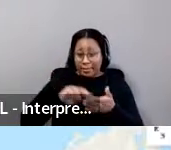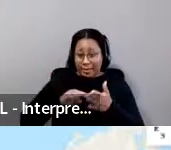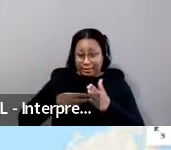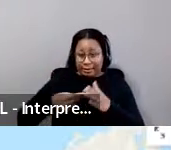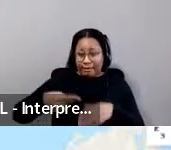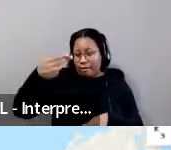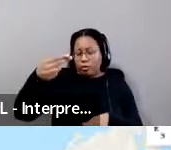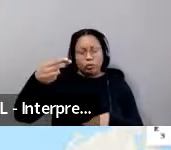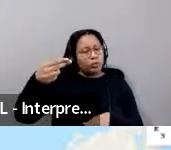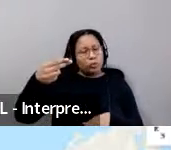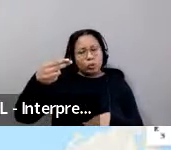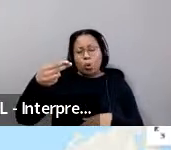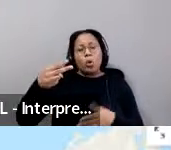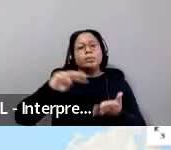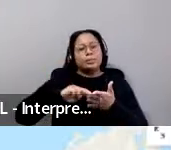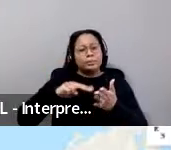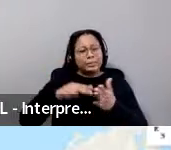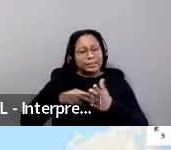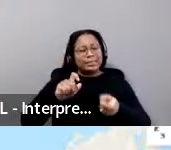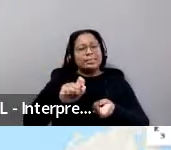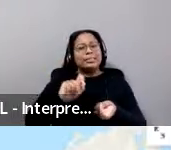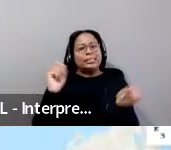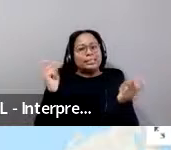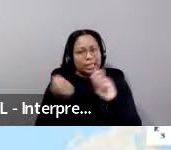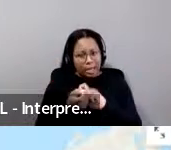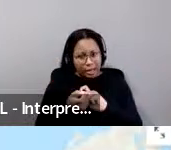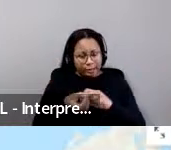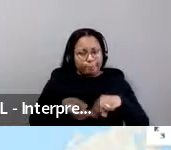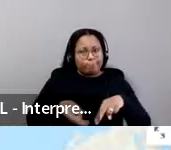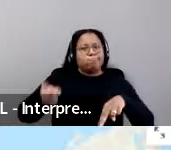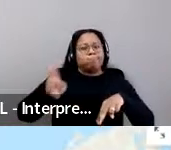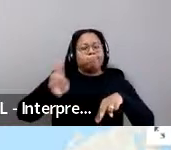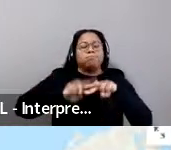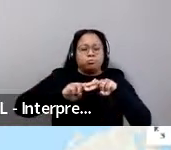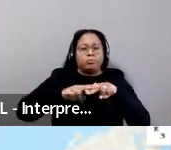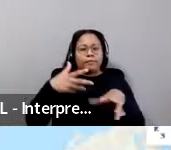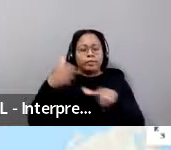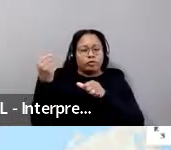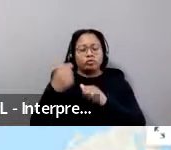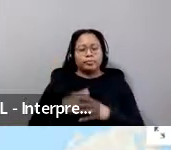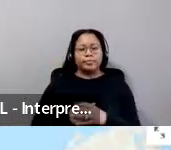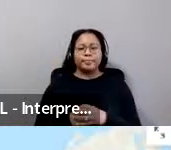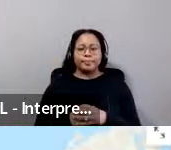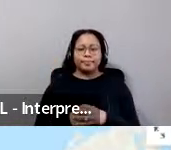It's showing that the change since 2000 is much greater.